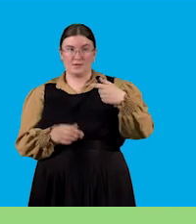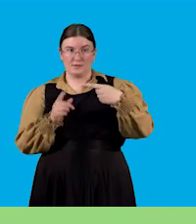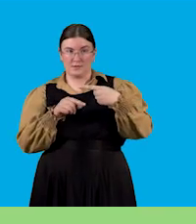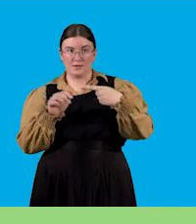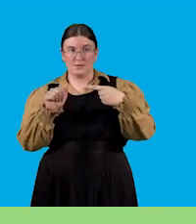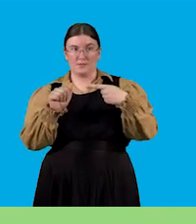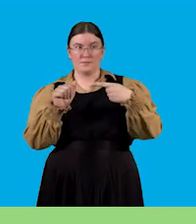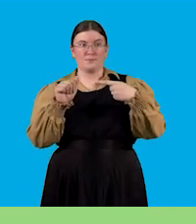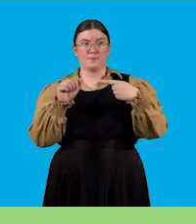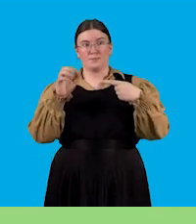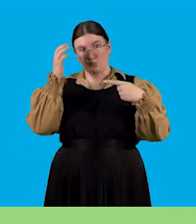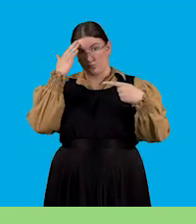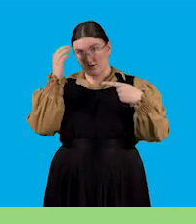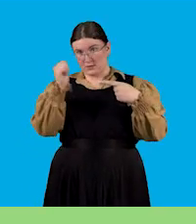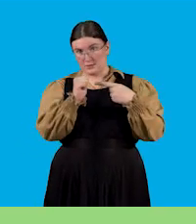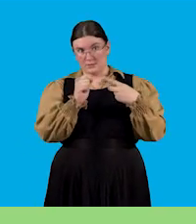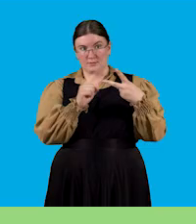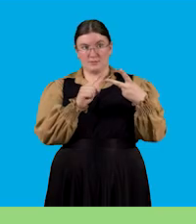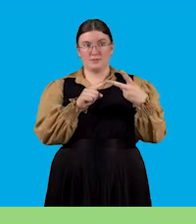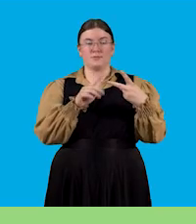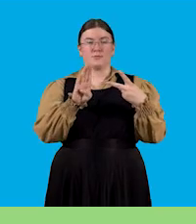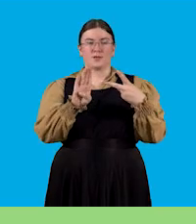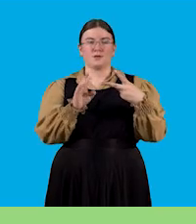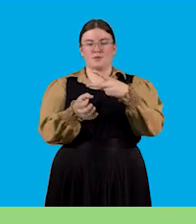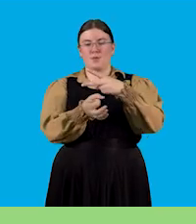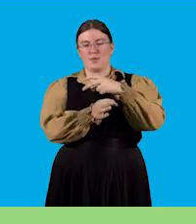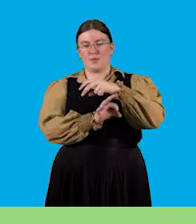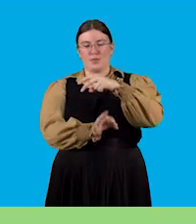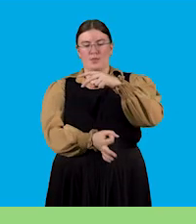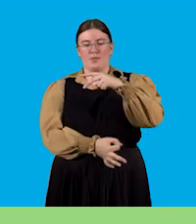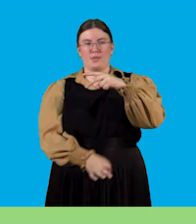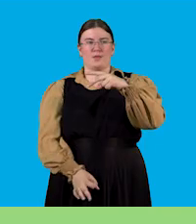A, the brain, and B, the spinal cord.